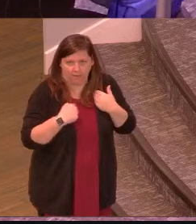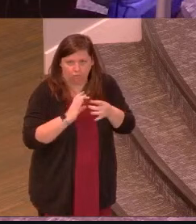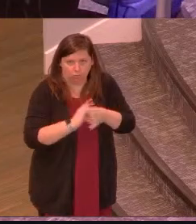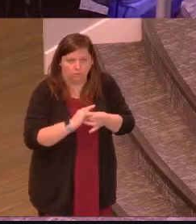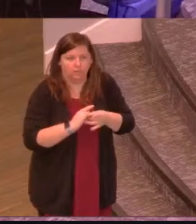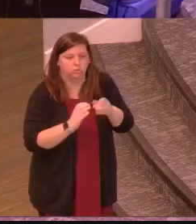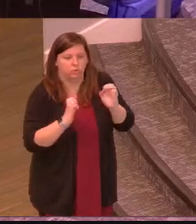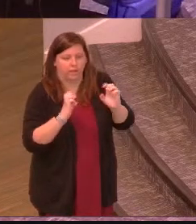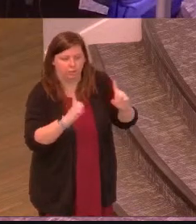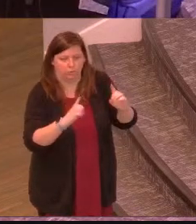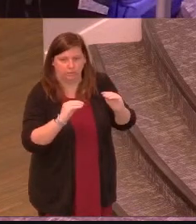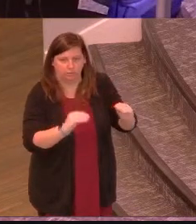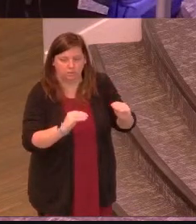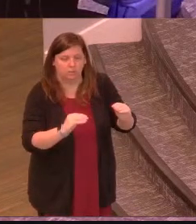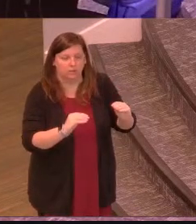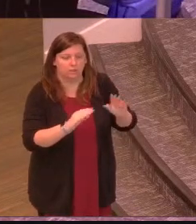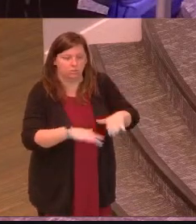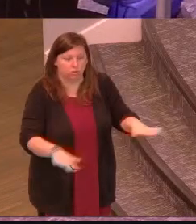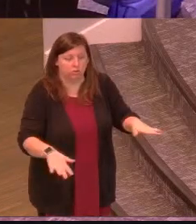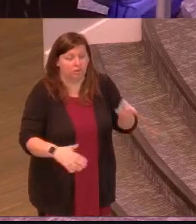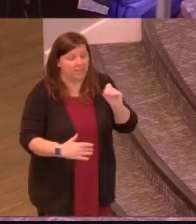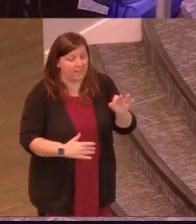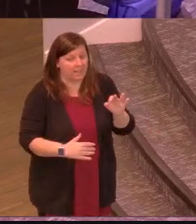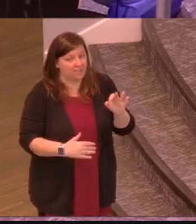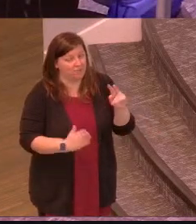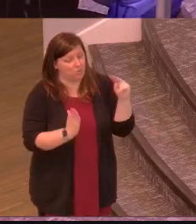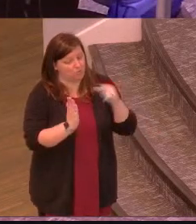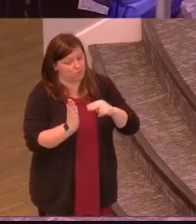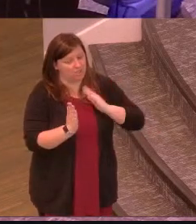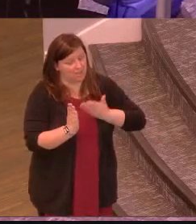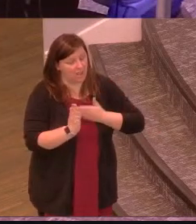results, that would cause us to question that if we think that